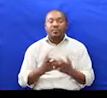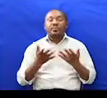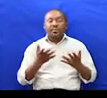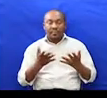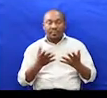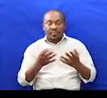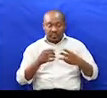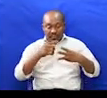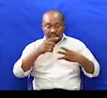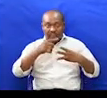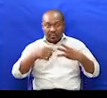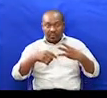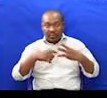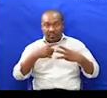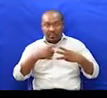These